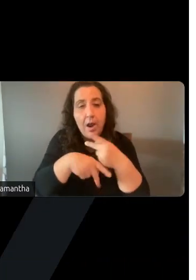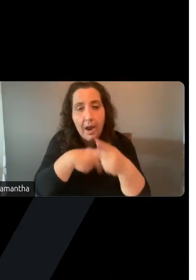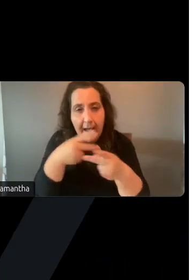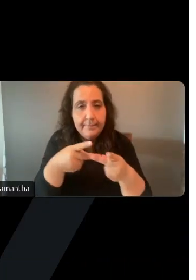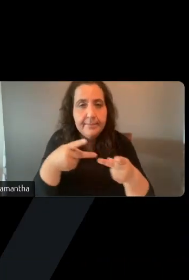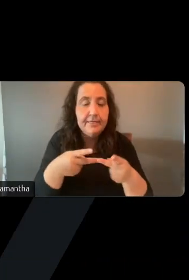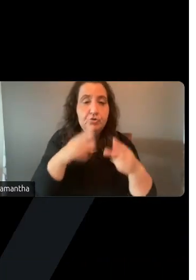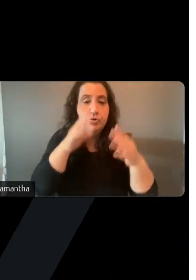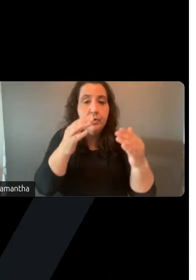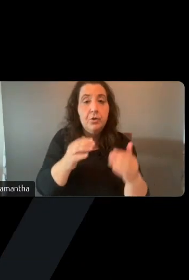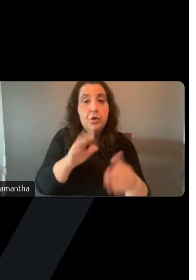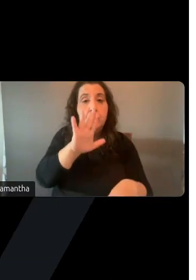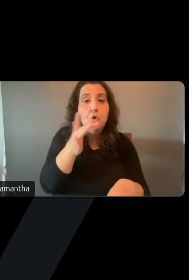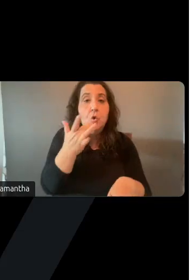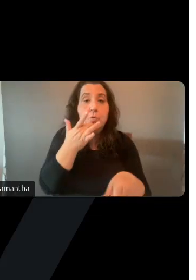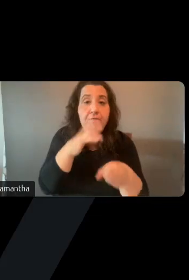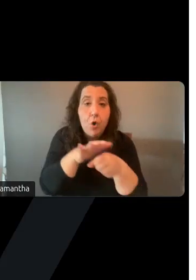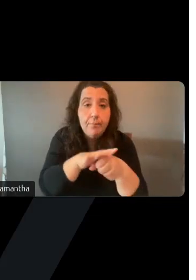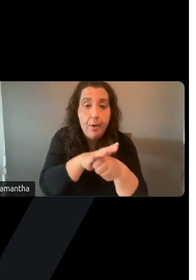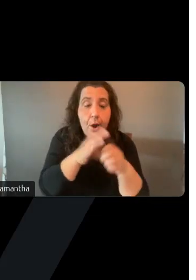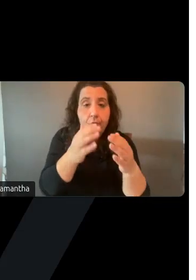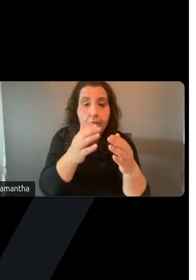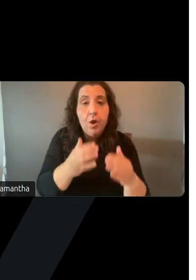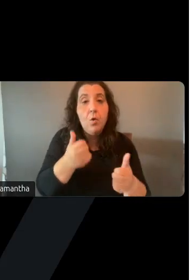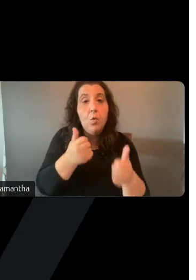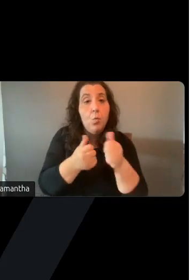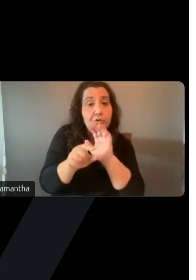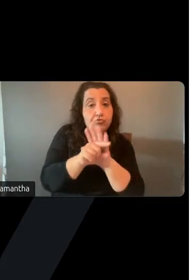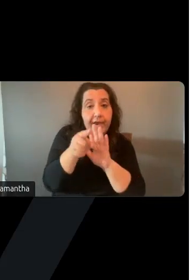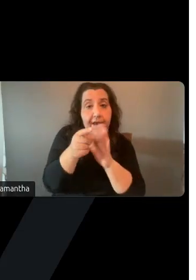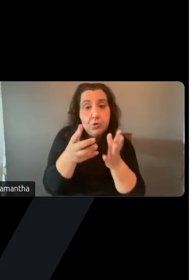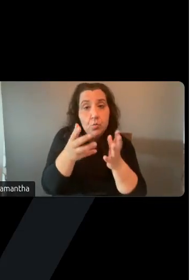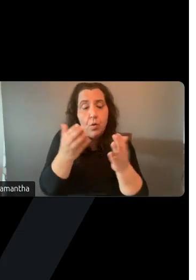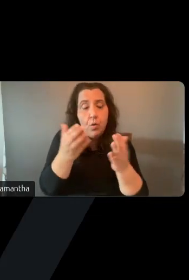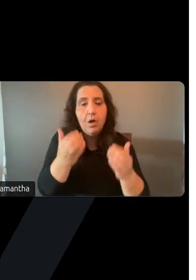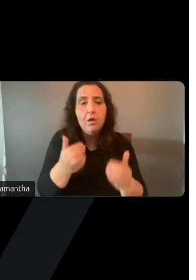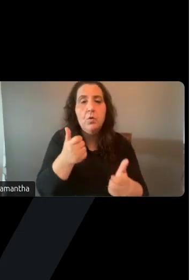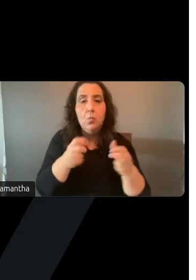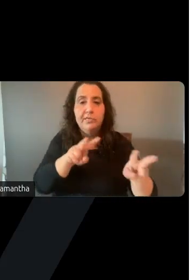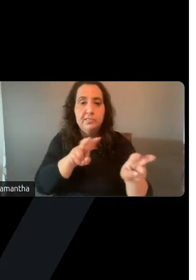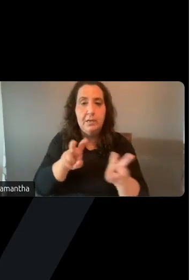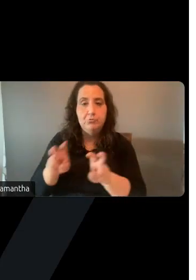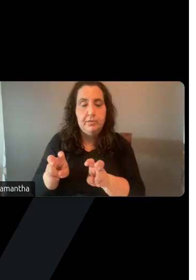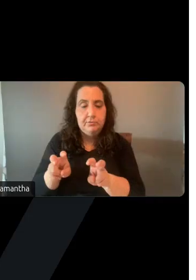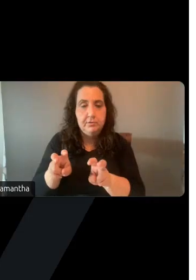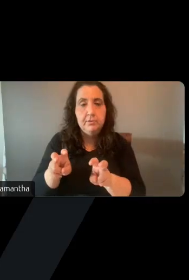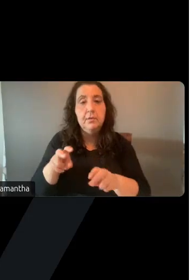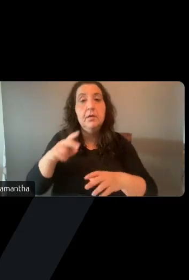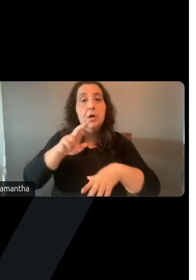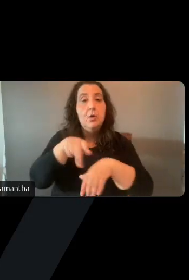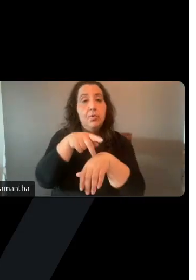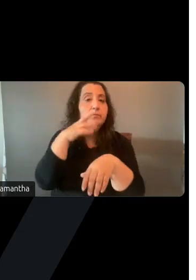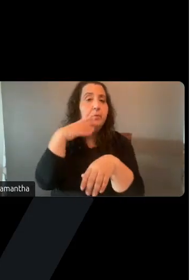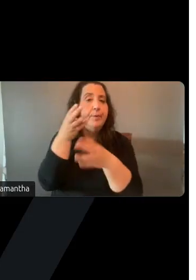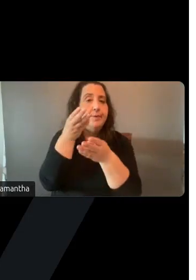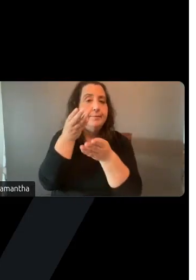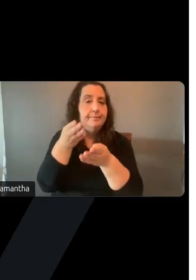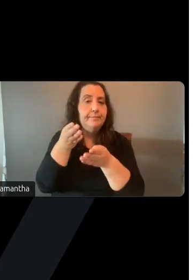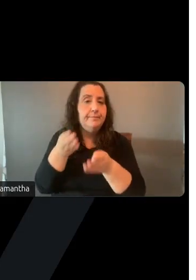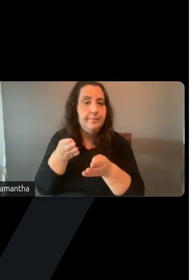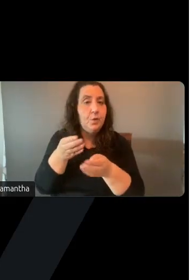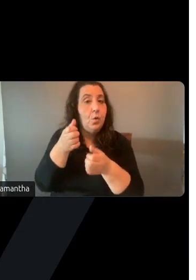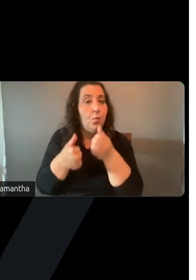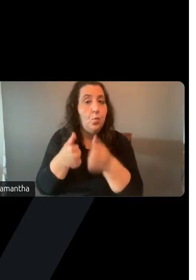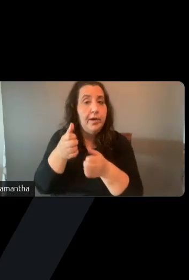preferred borough, grade level, and subject area. Principals enter their vacancies into the new teacher